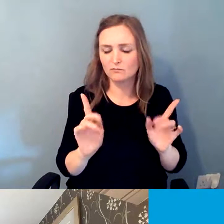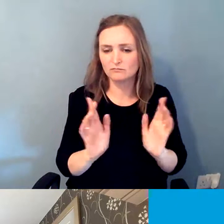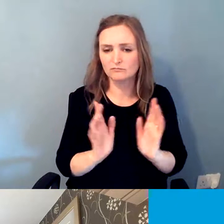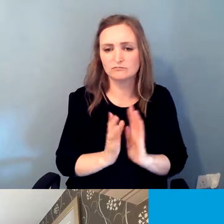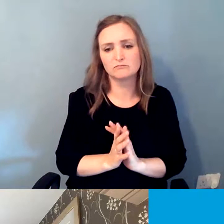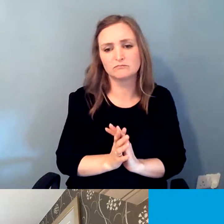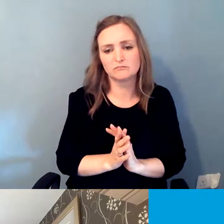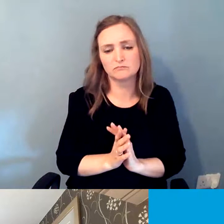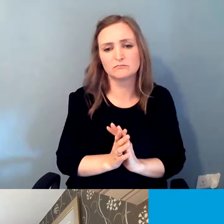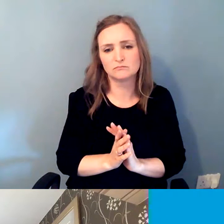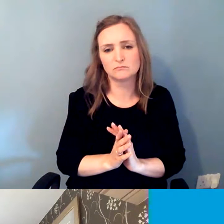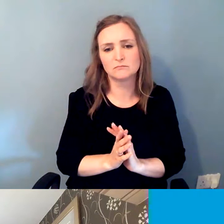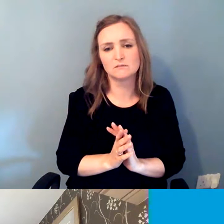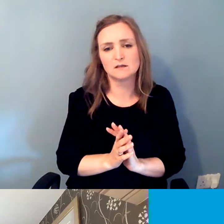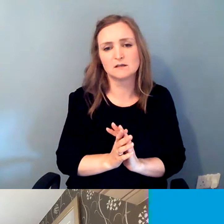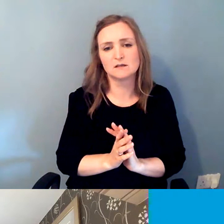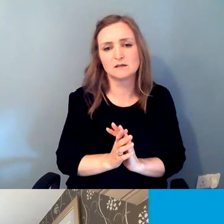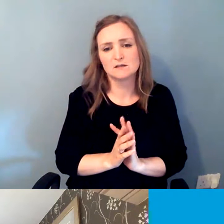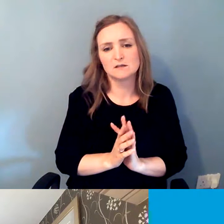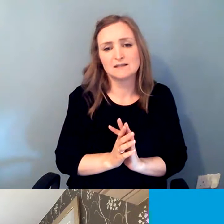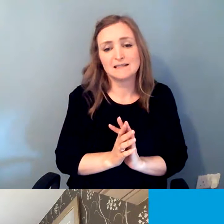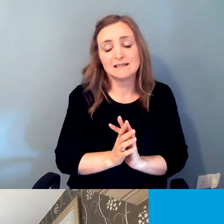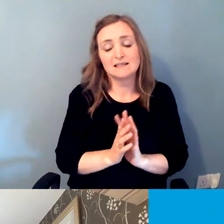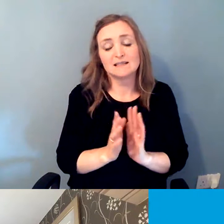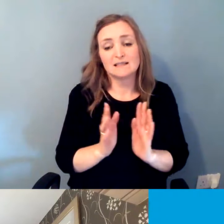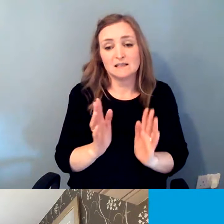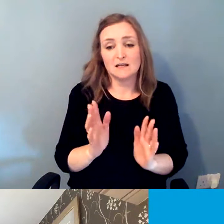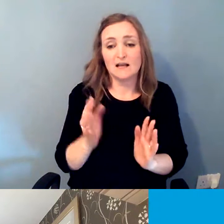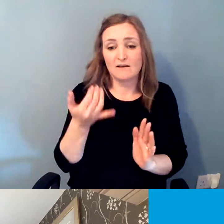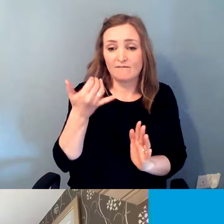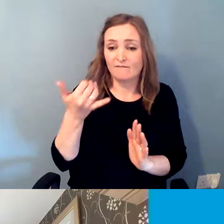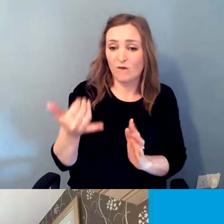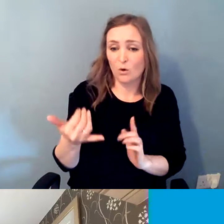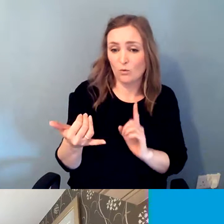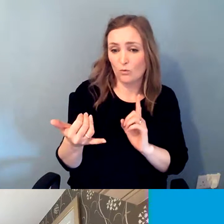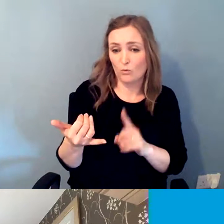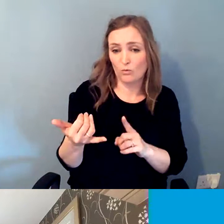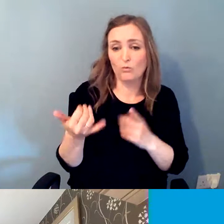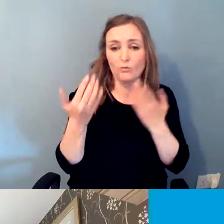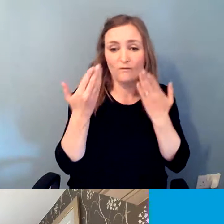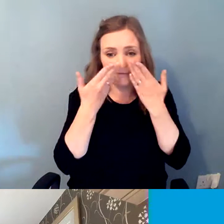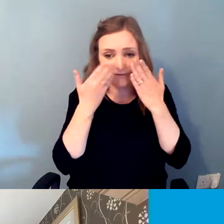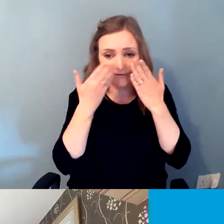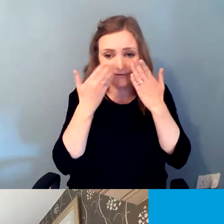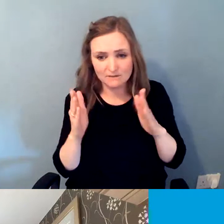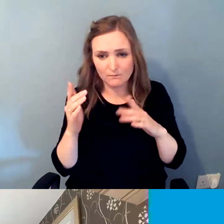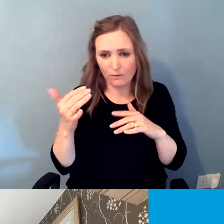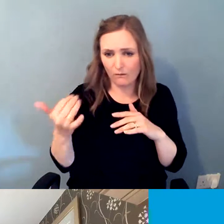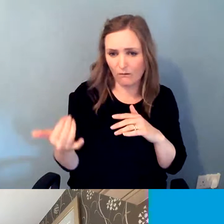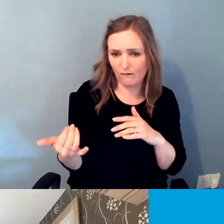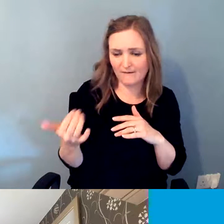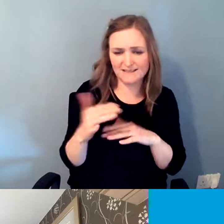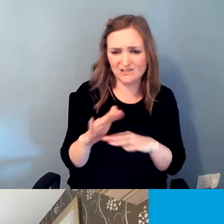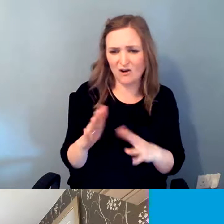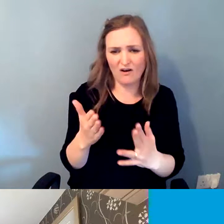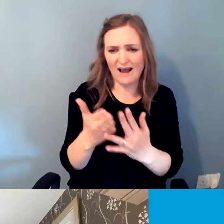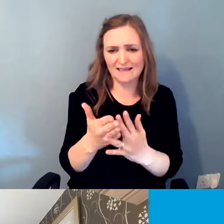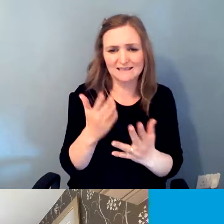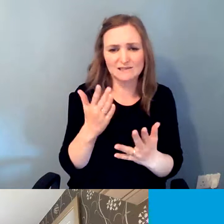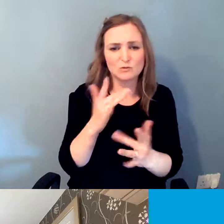I know this sounds bizarre, but they see it. They've got access to Facebook, but they don't see that as having access to the